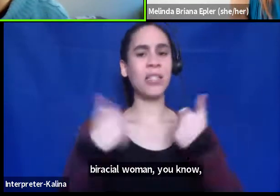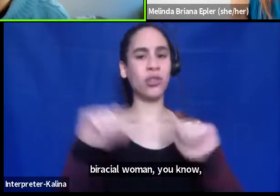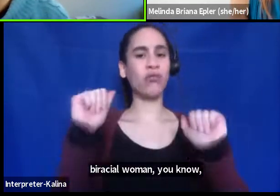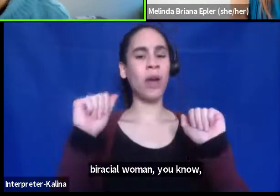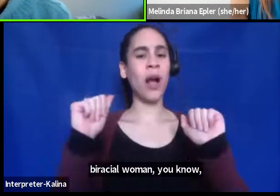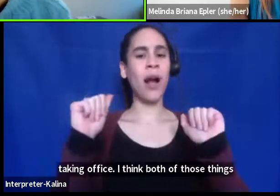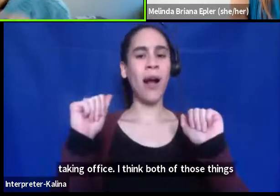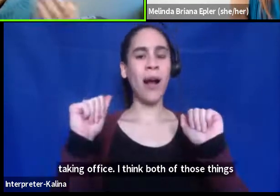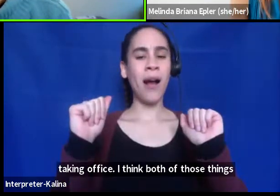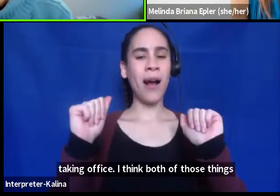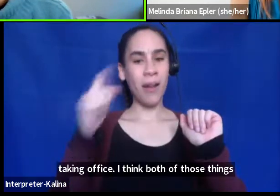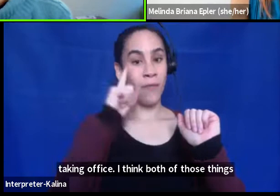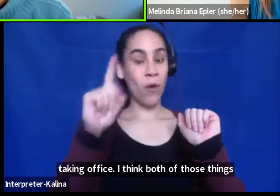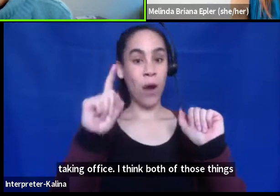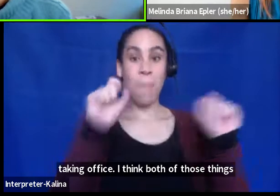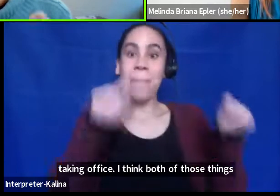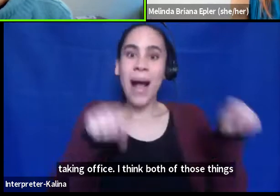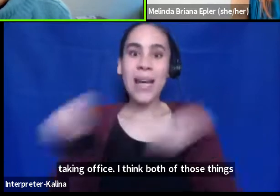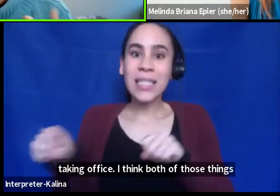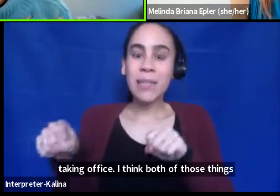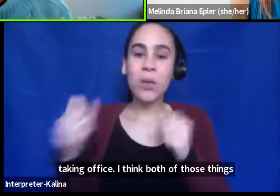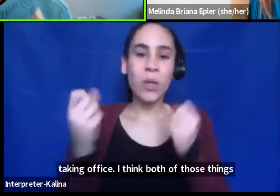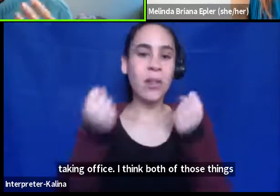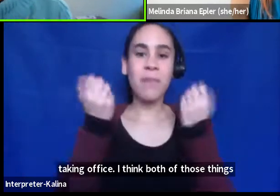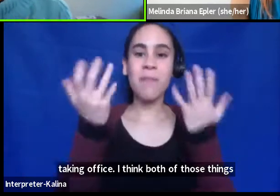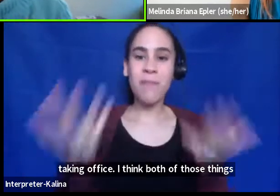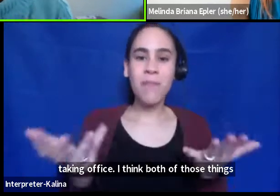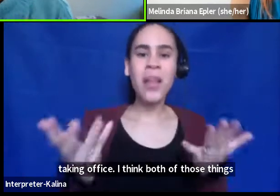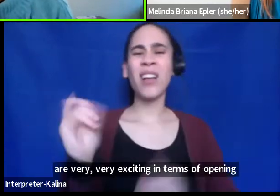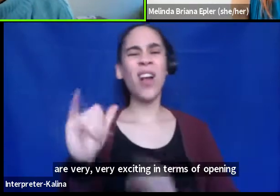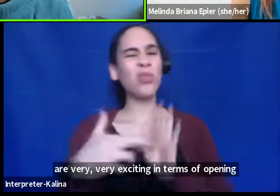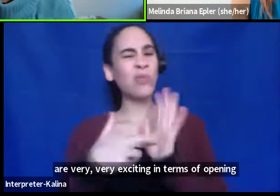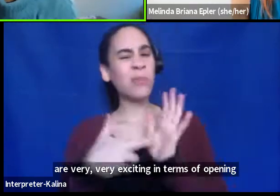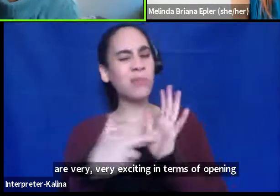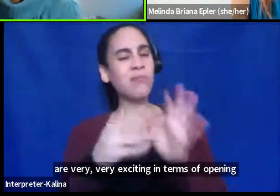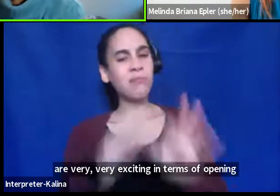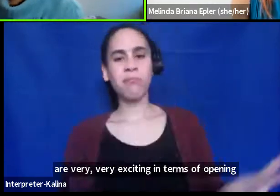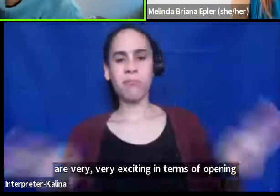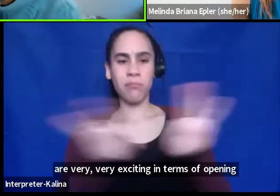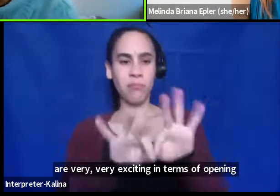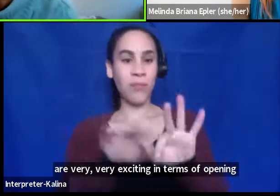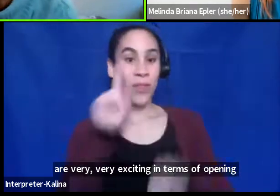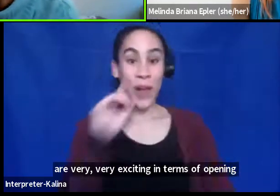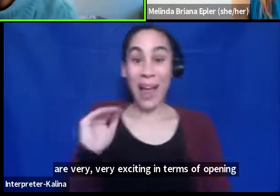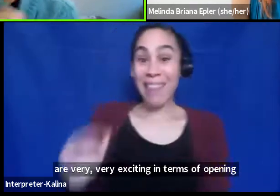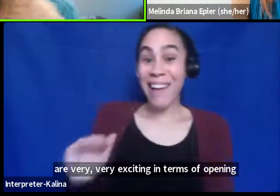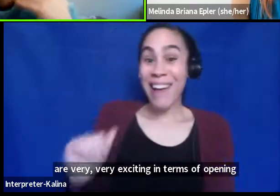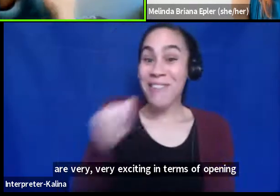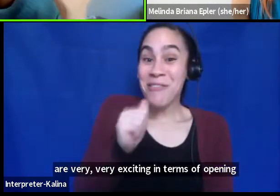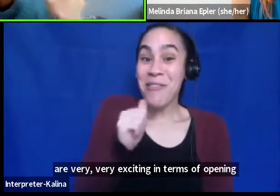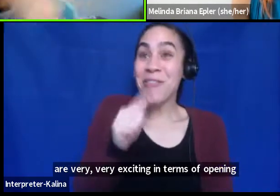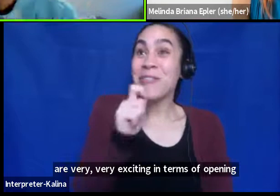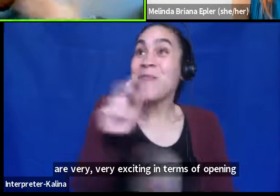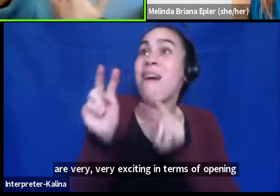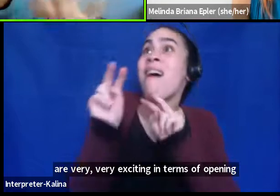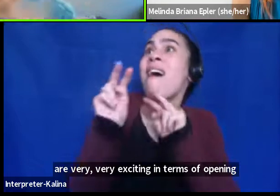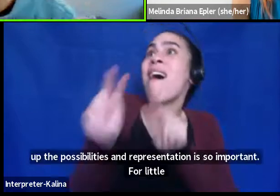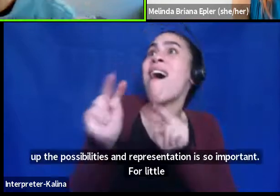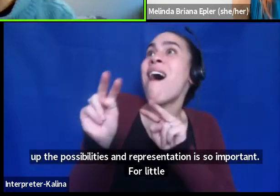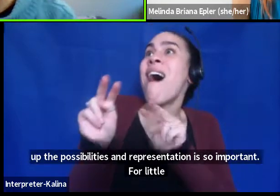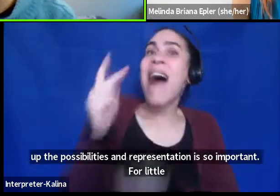possibilities. And representation is so important. And so for little girls sitting at home who